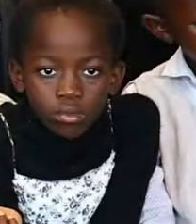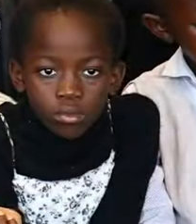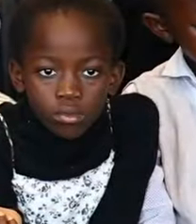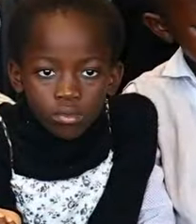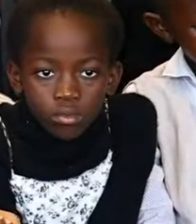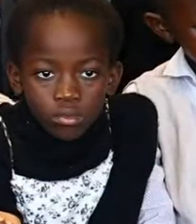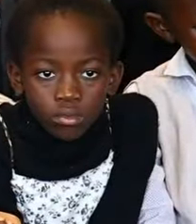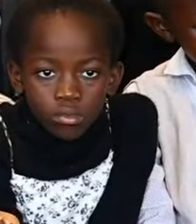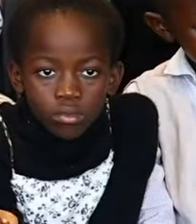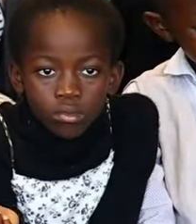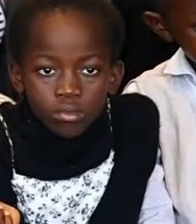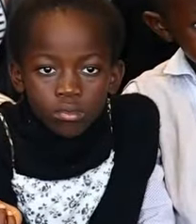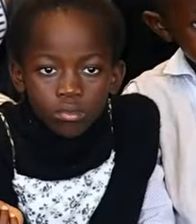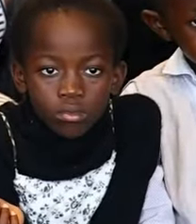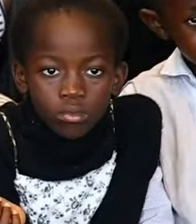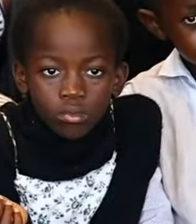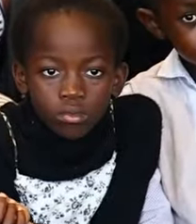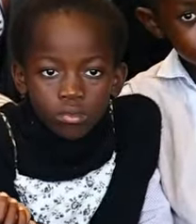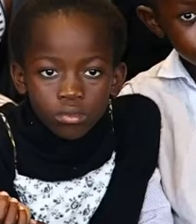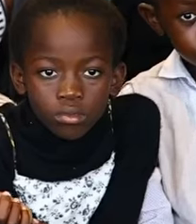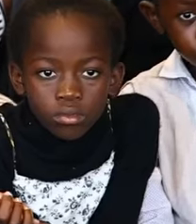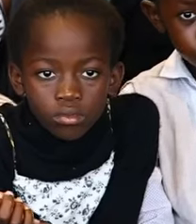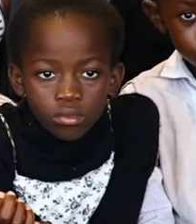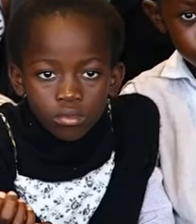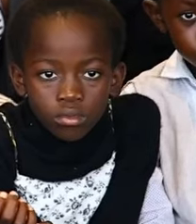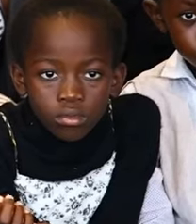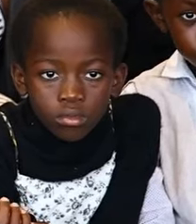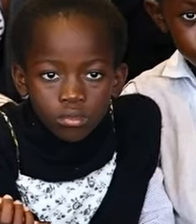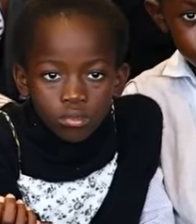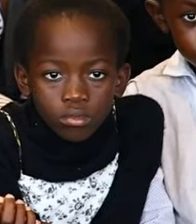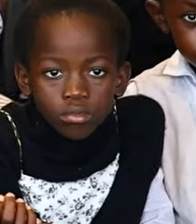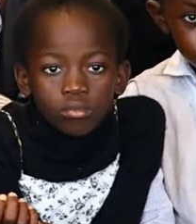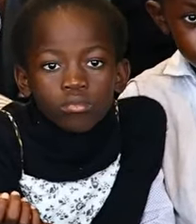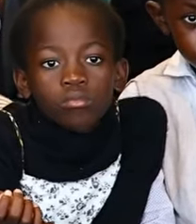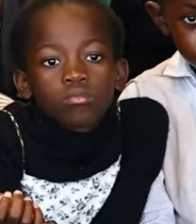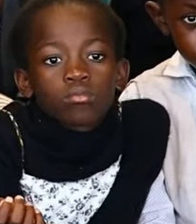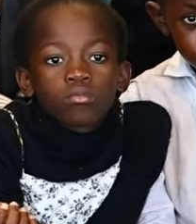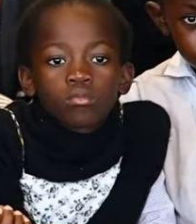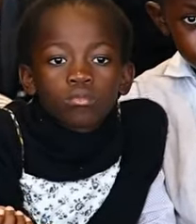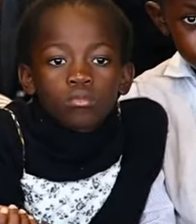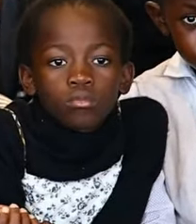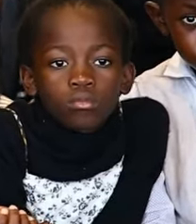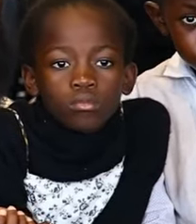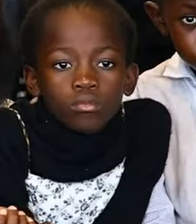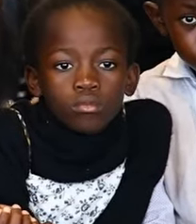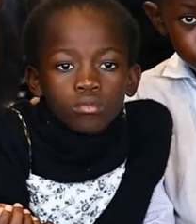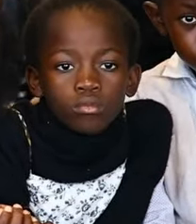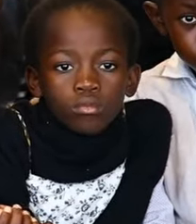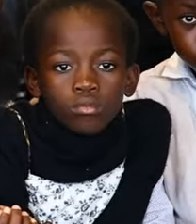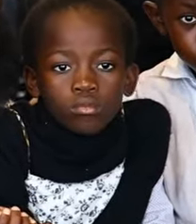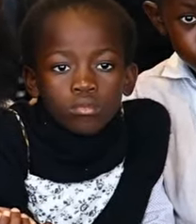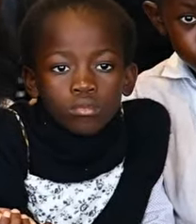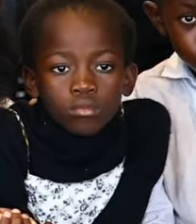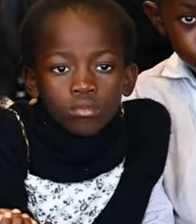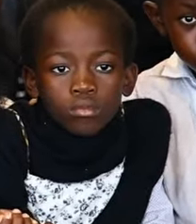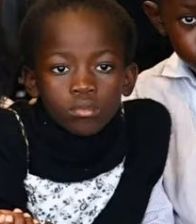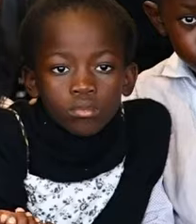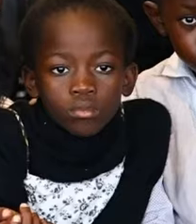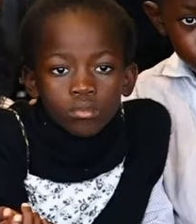Old and New Testaments are written word of